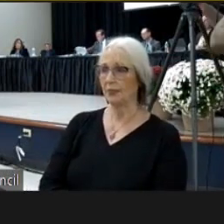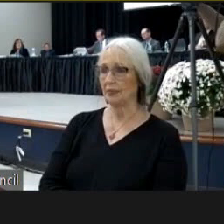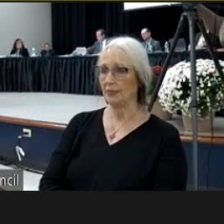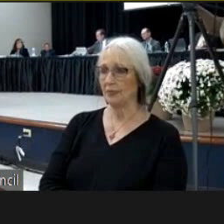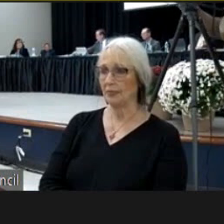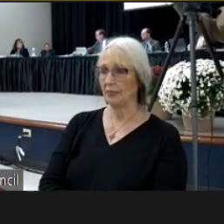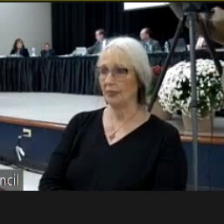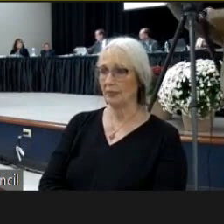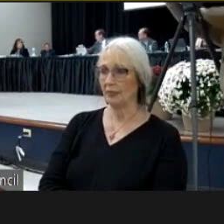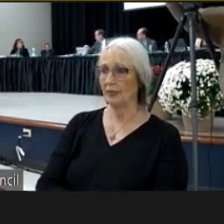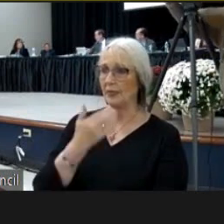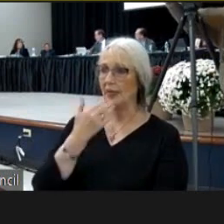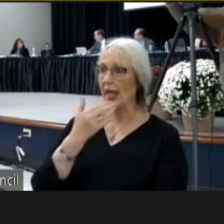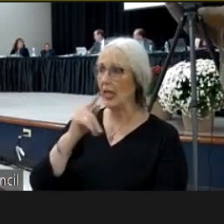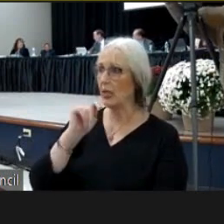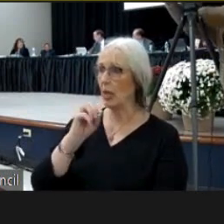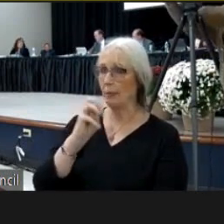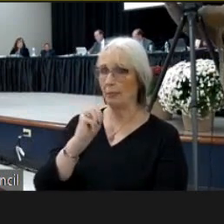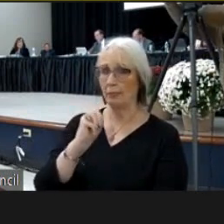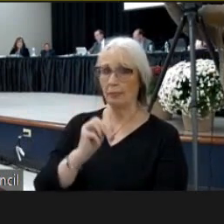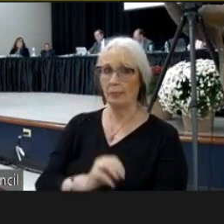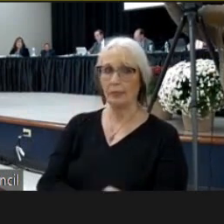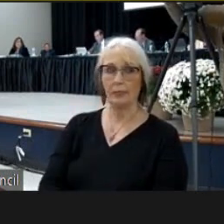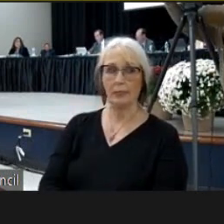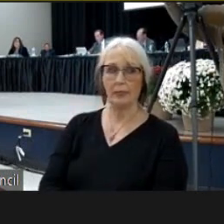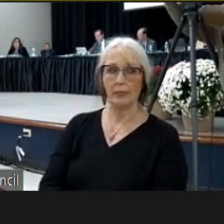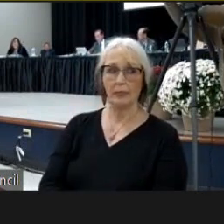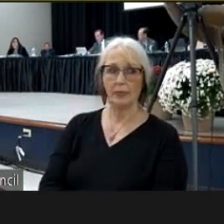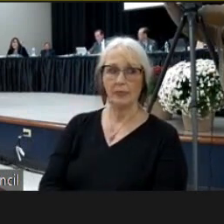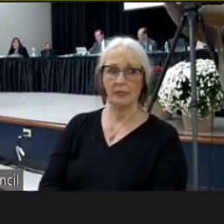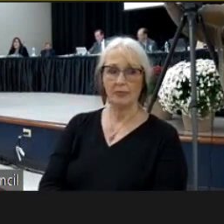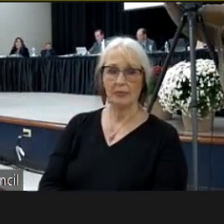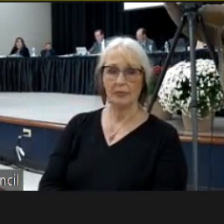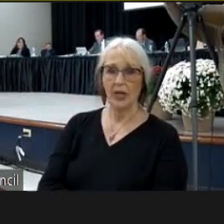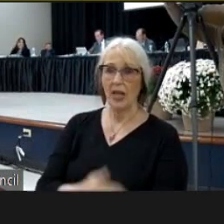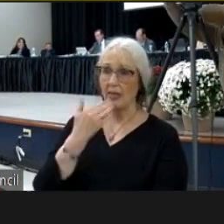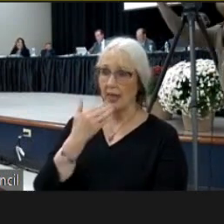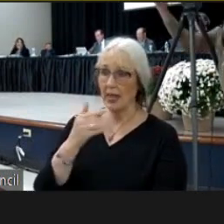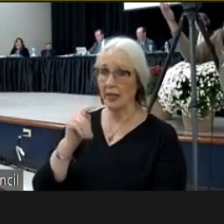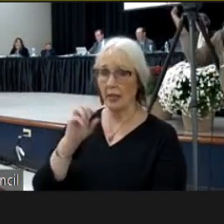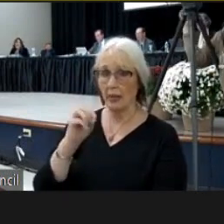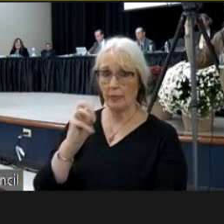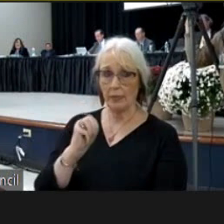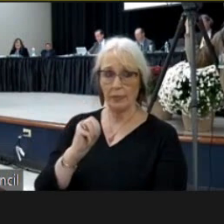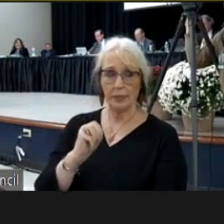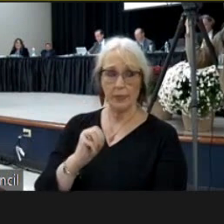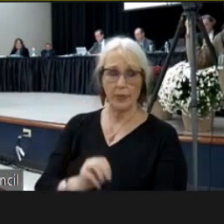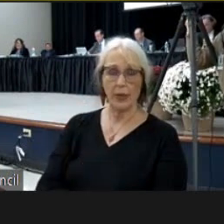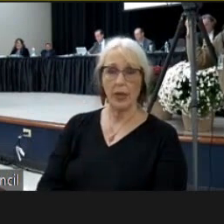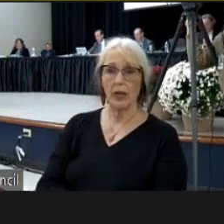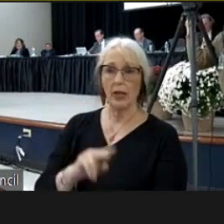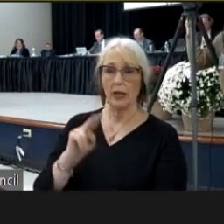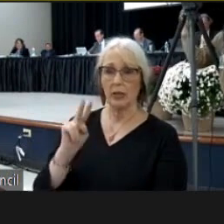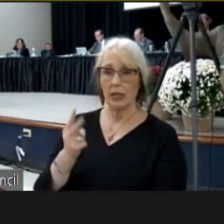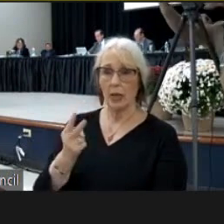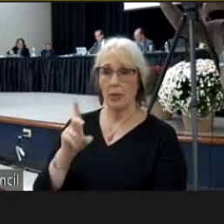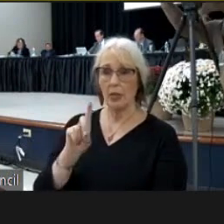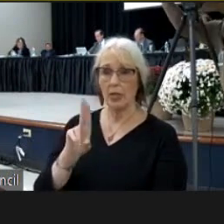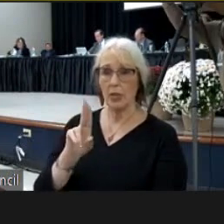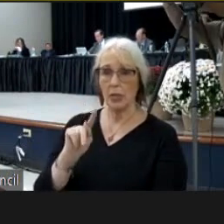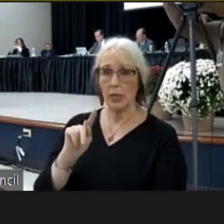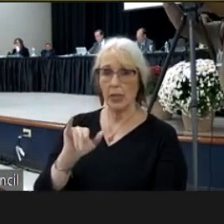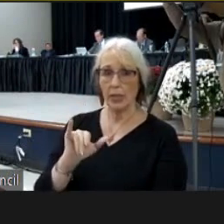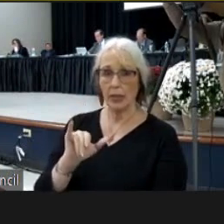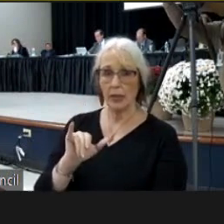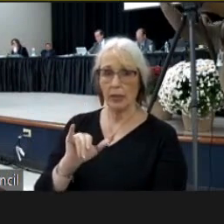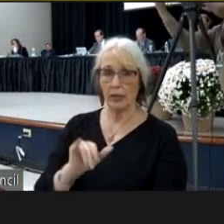And thanks, It's been real Tom. busy. Yeah, there's no Staff's doubt. been real busy. Thanks, No Tom, for Thanks, pulling Tom. double duty today. He presented to